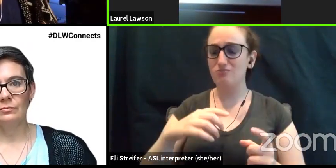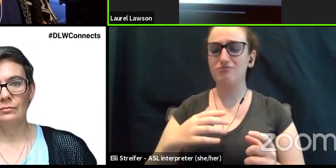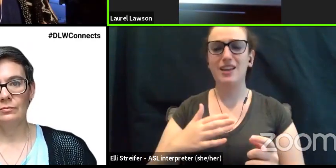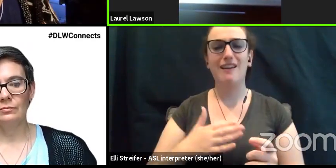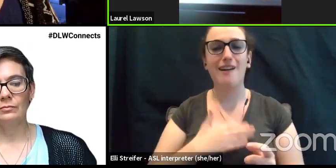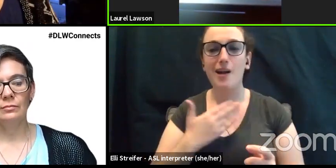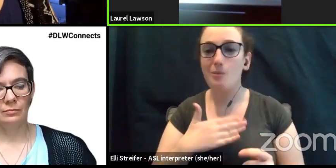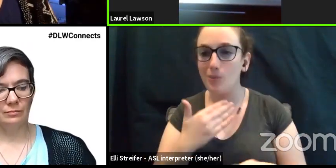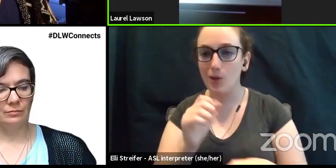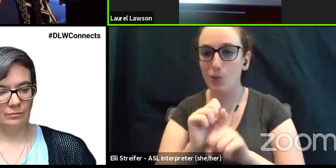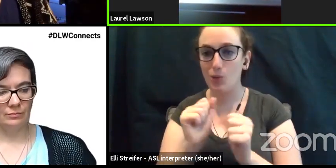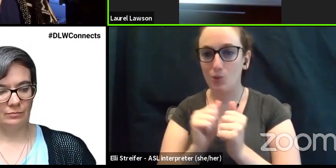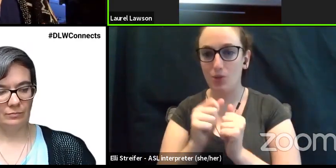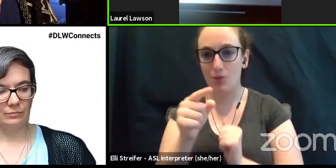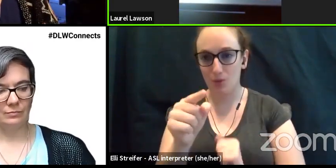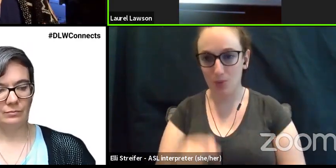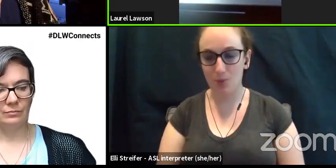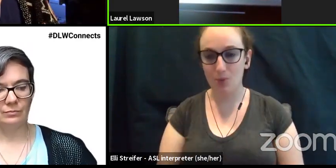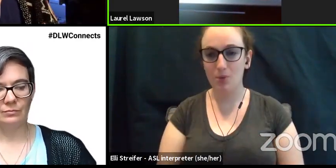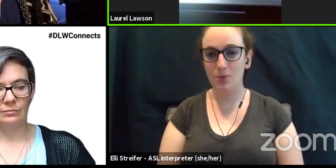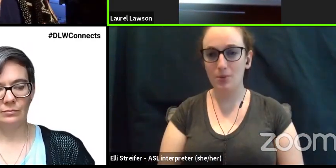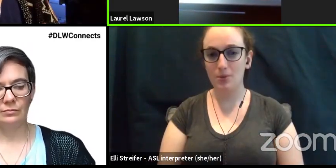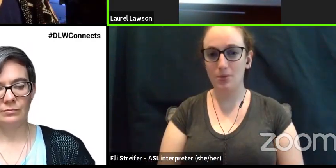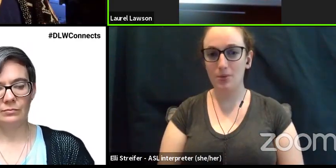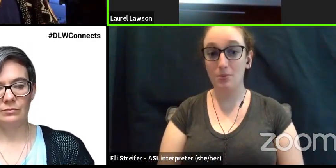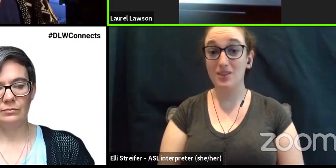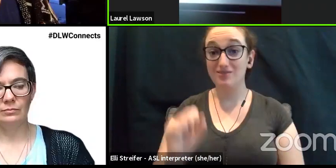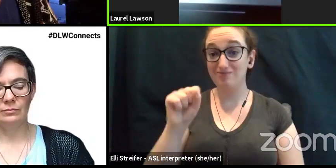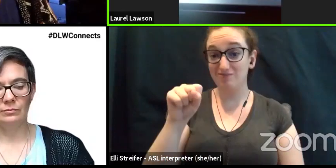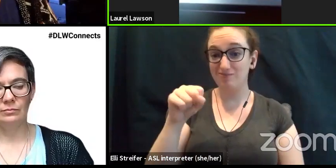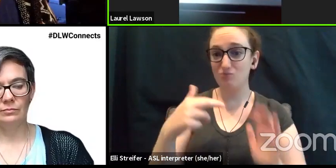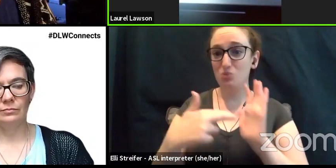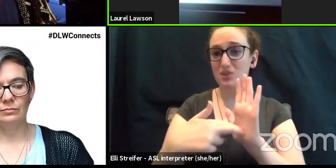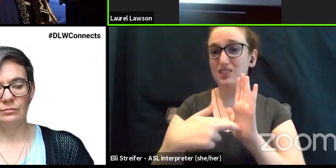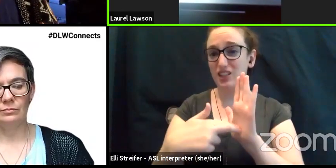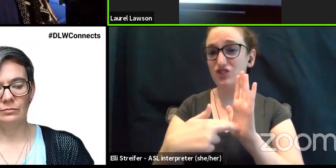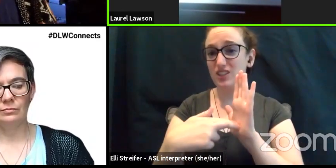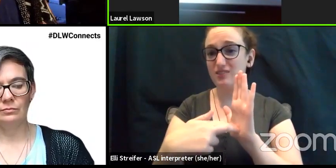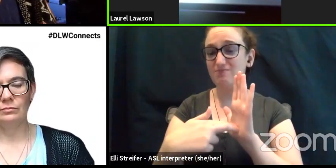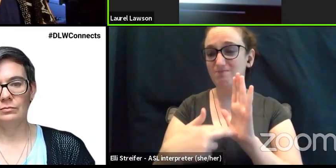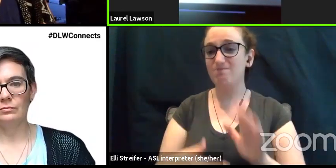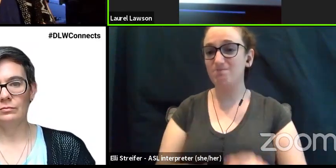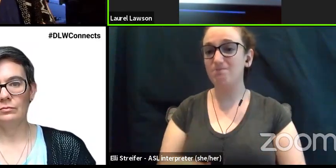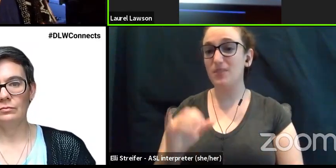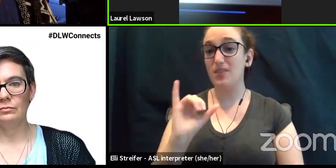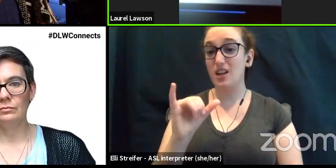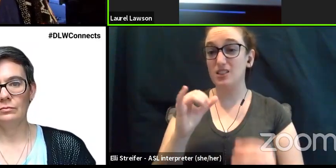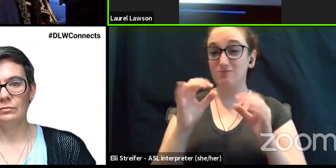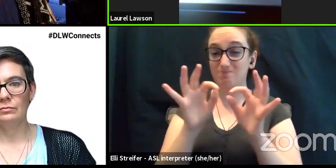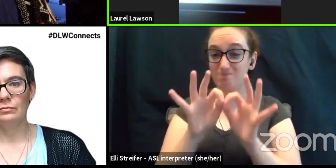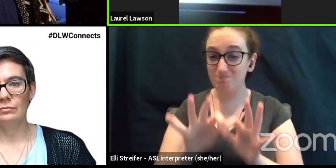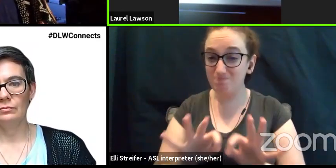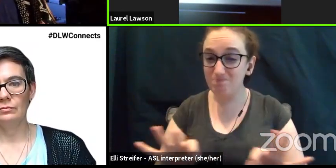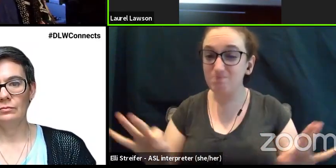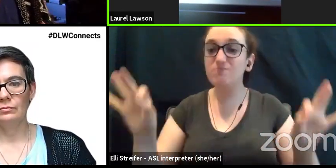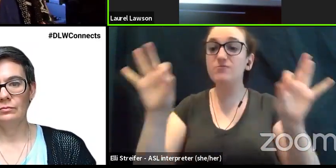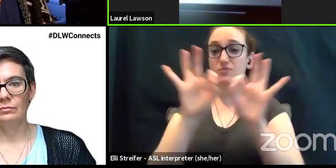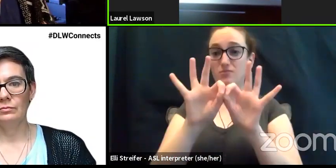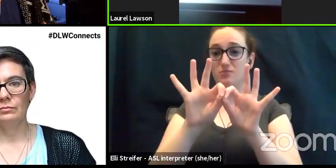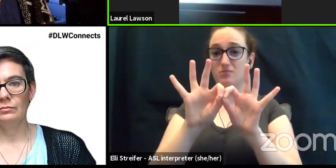you. But yeah, representation is absolutely critical, and so